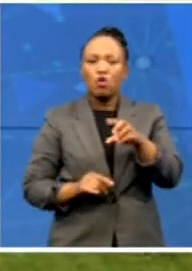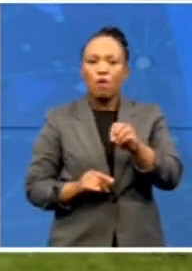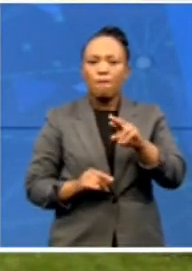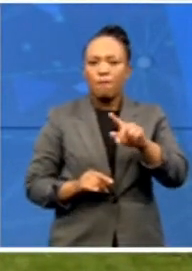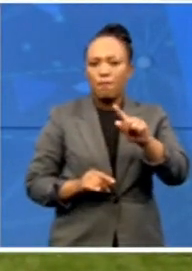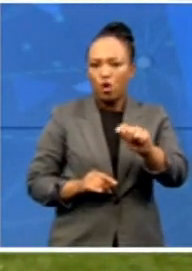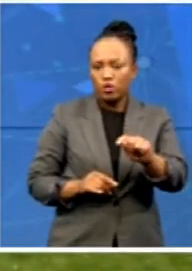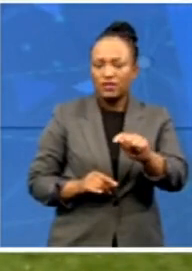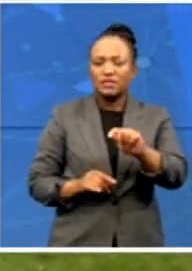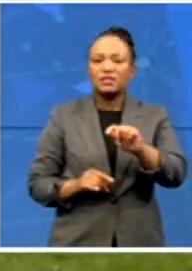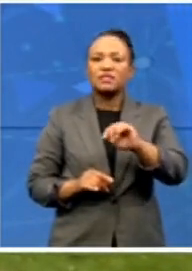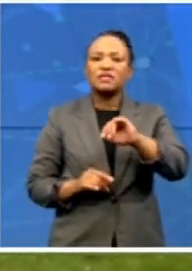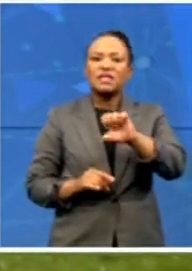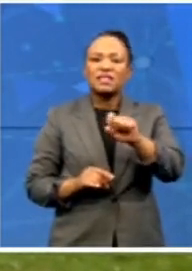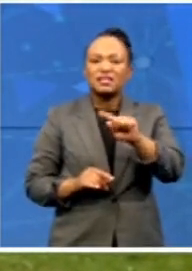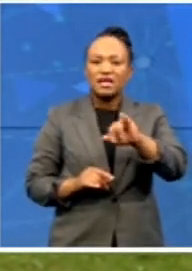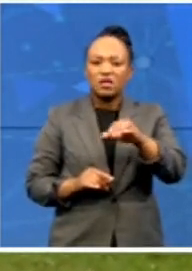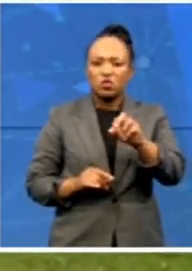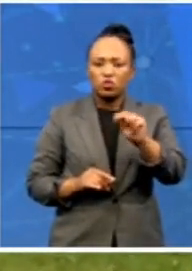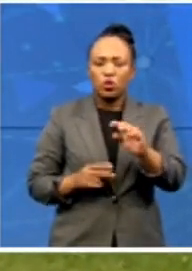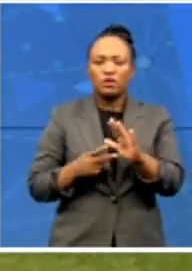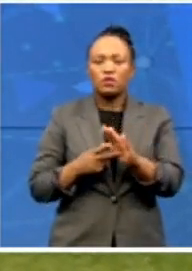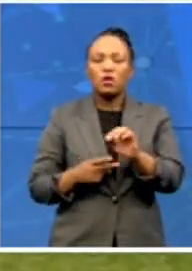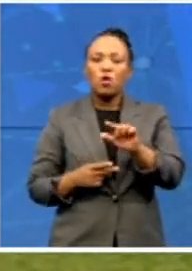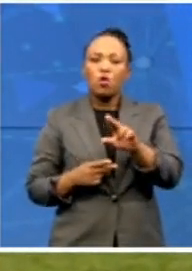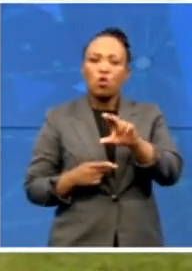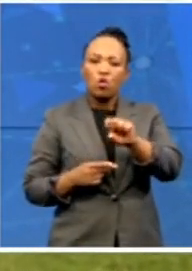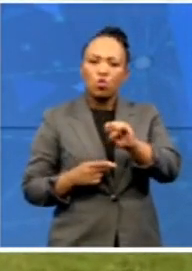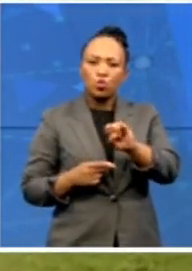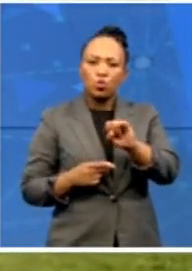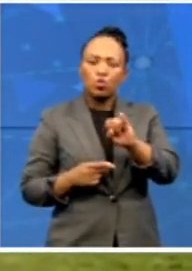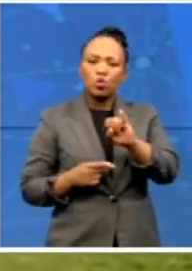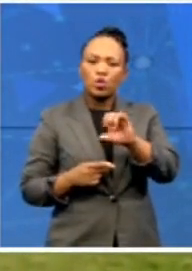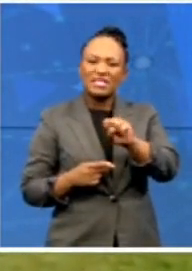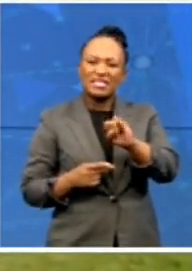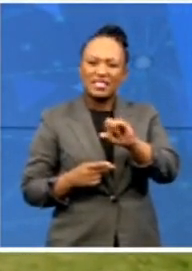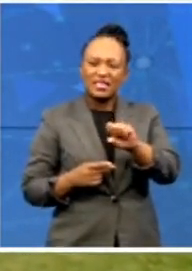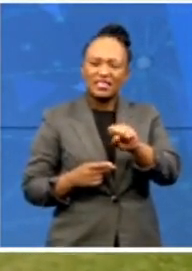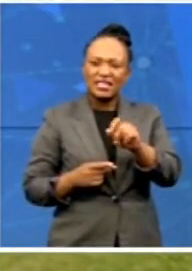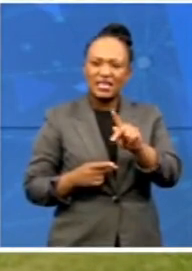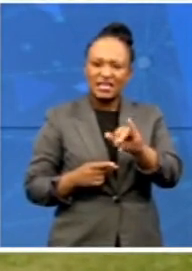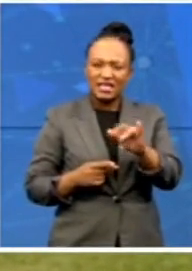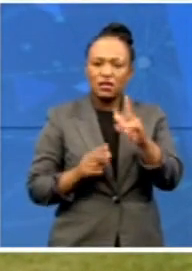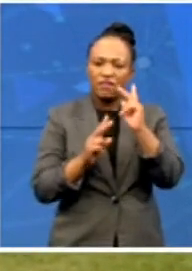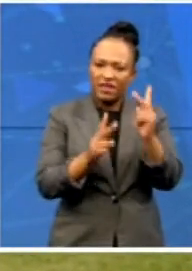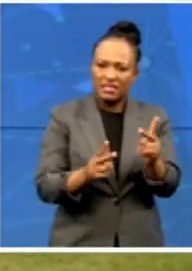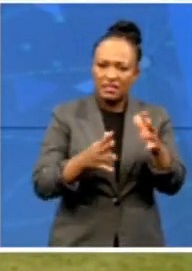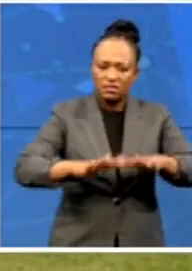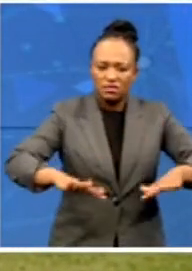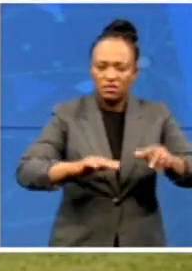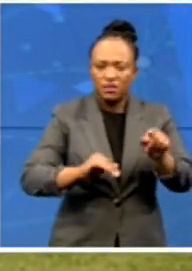visit during the festive season. But today we have heard that just after the police